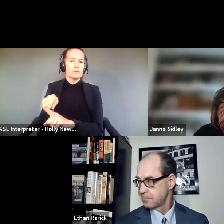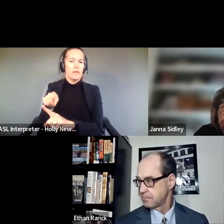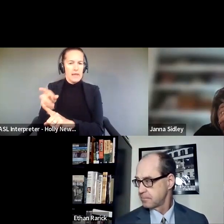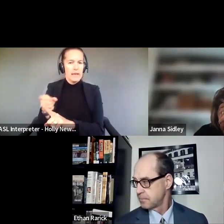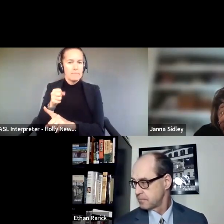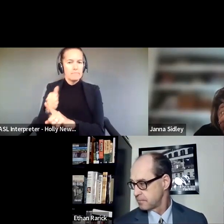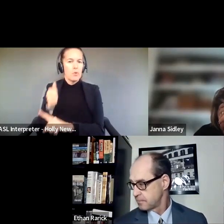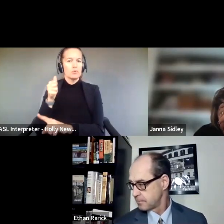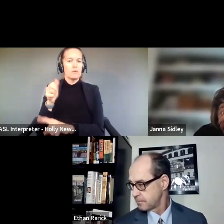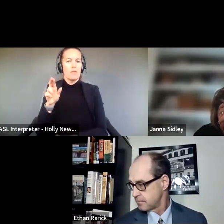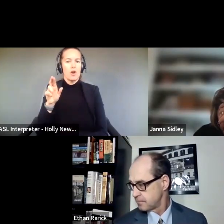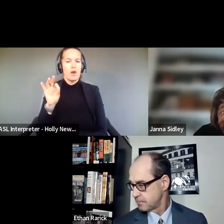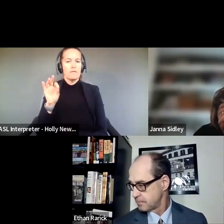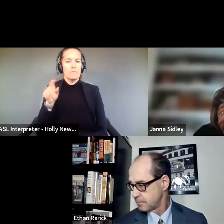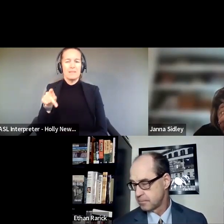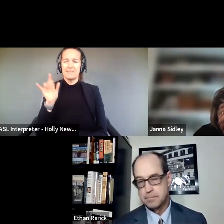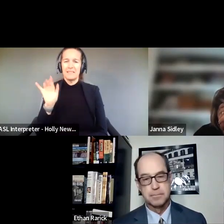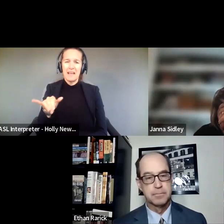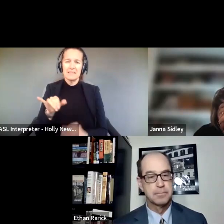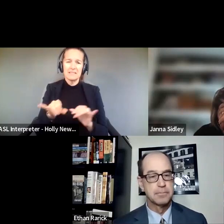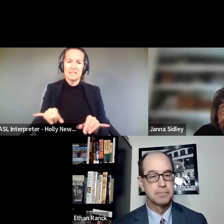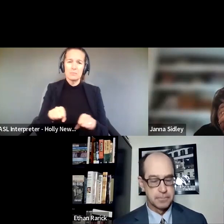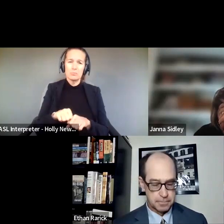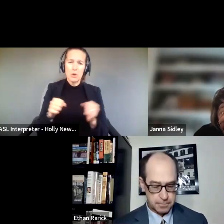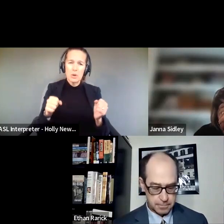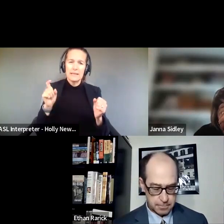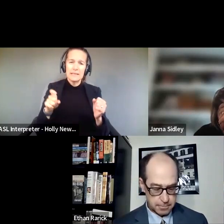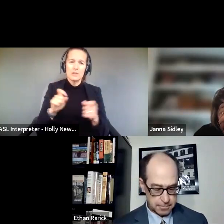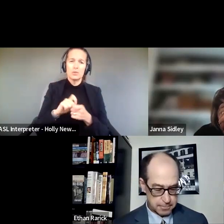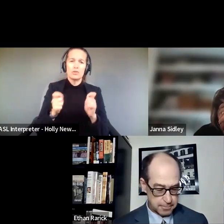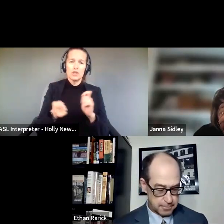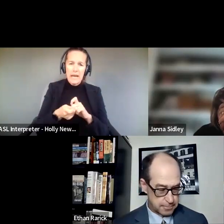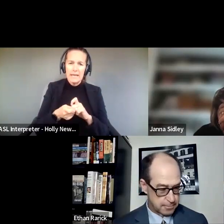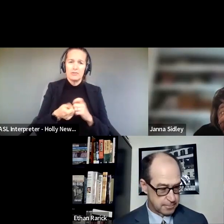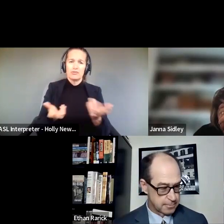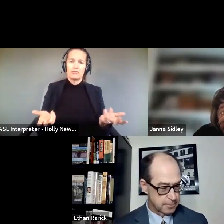That is a system that's broken and needs to change within our system.